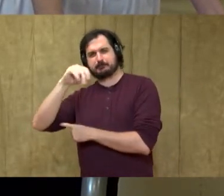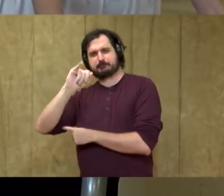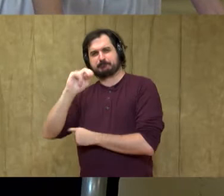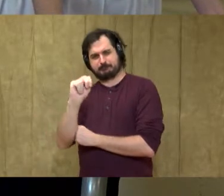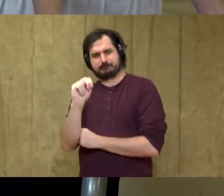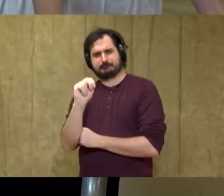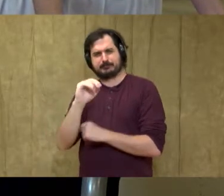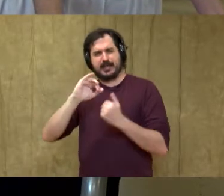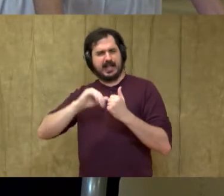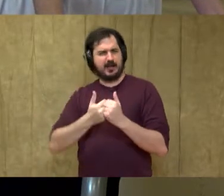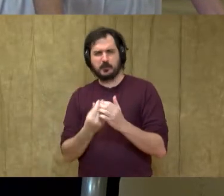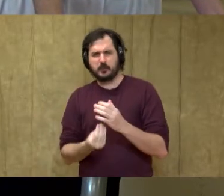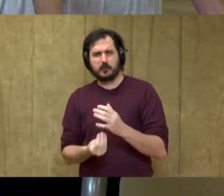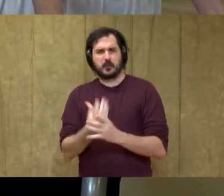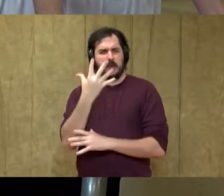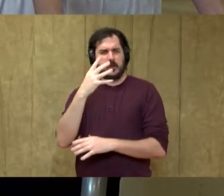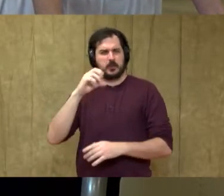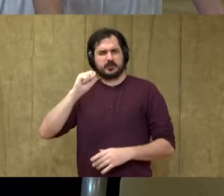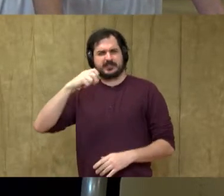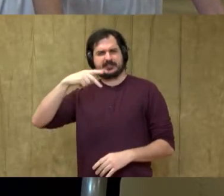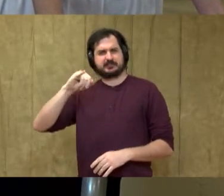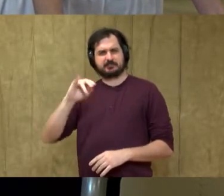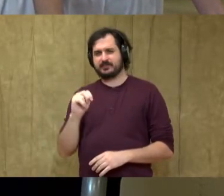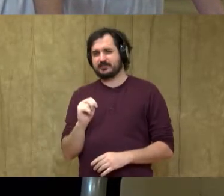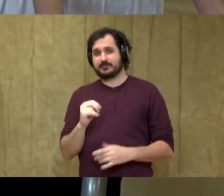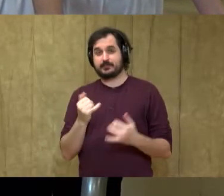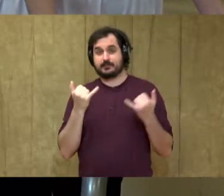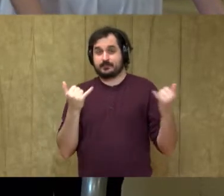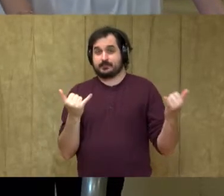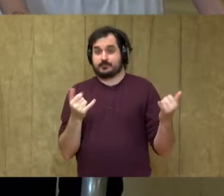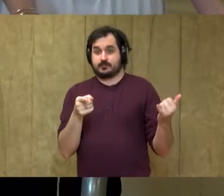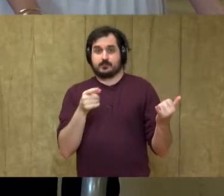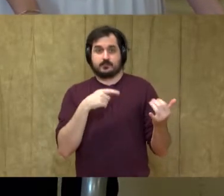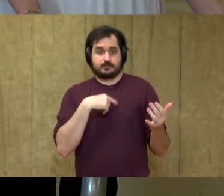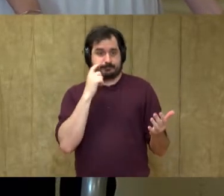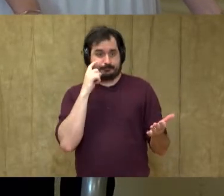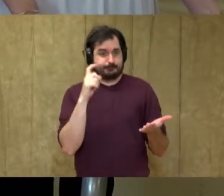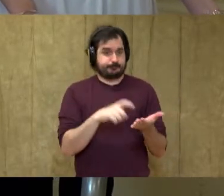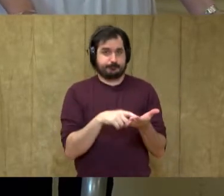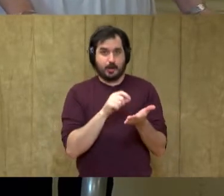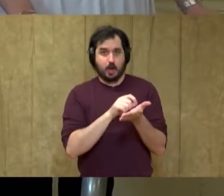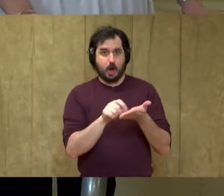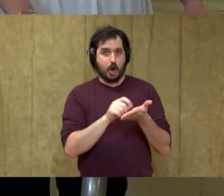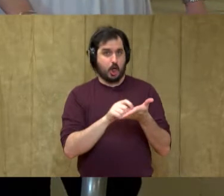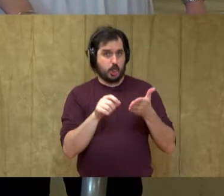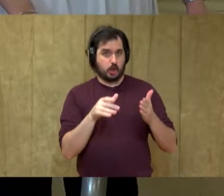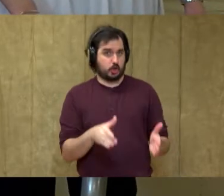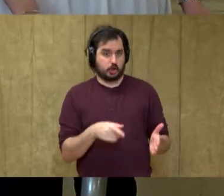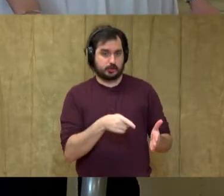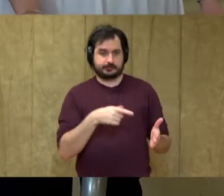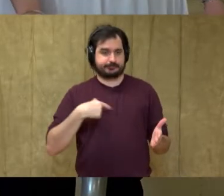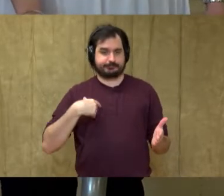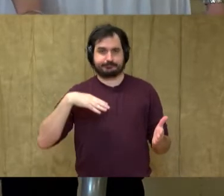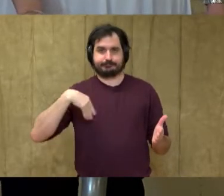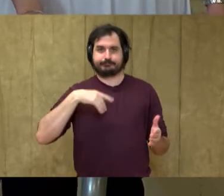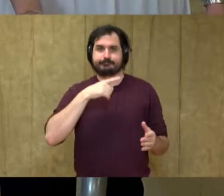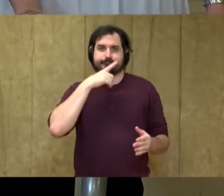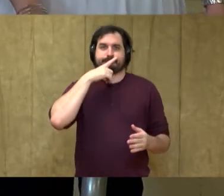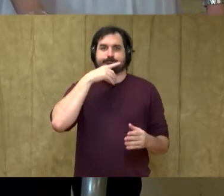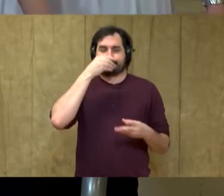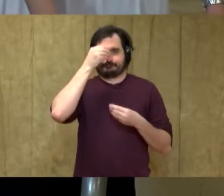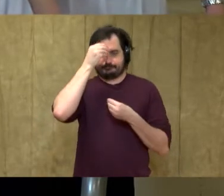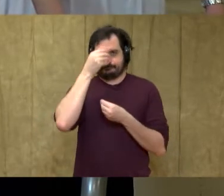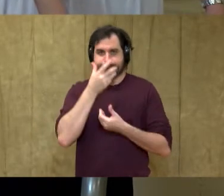say how the potato got to Spain or why it was grown there by the 1600s. So we'll need to make